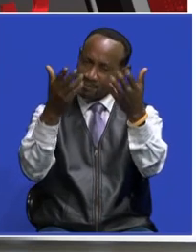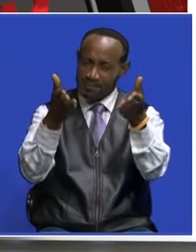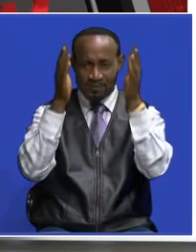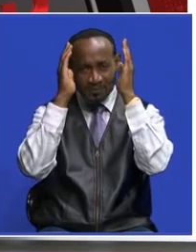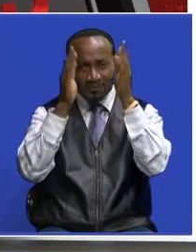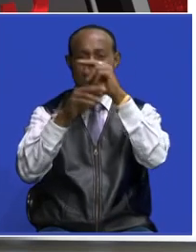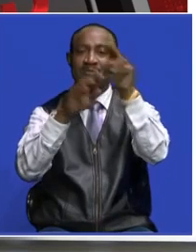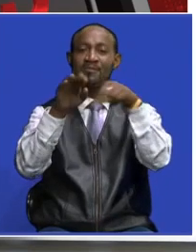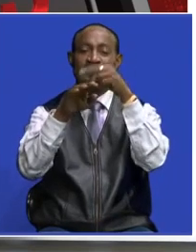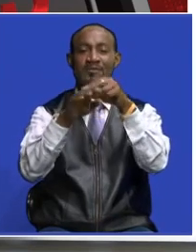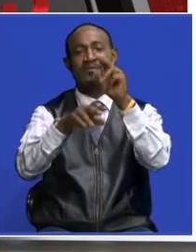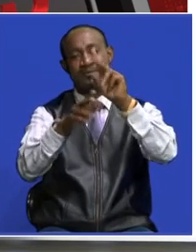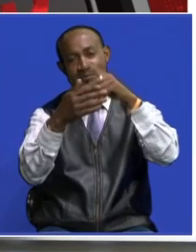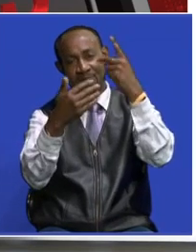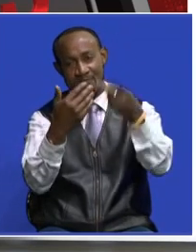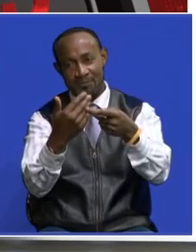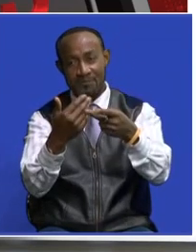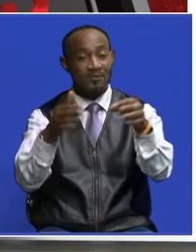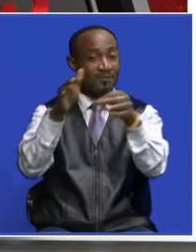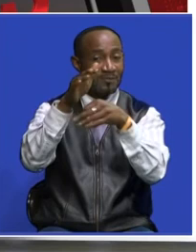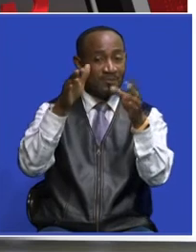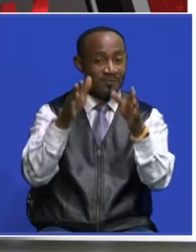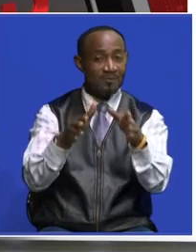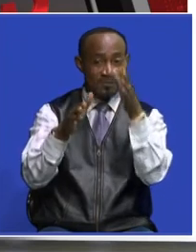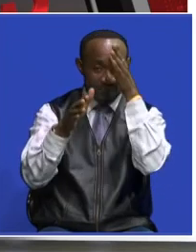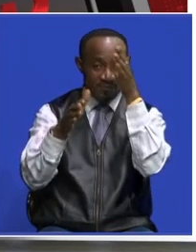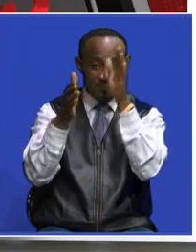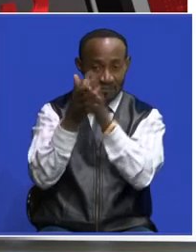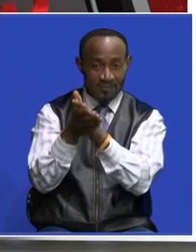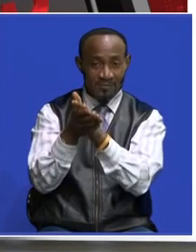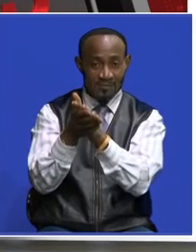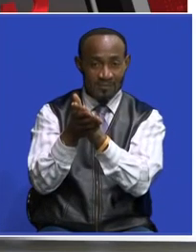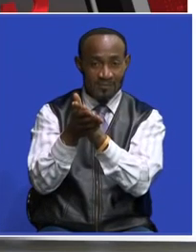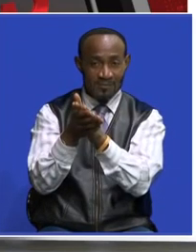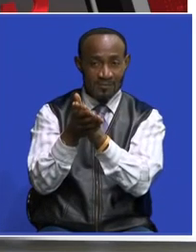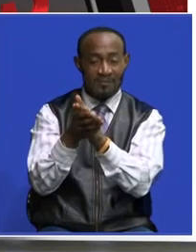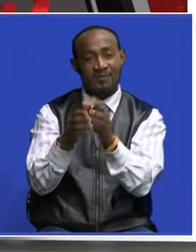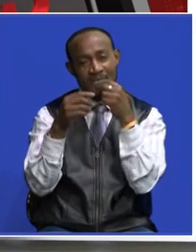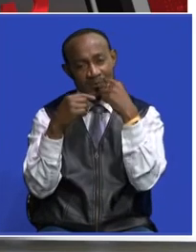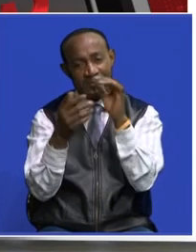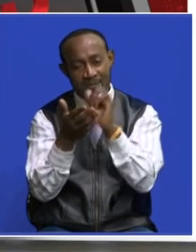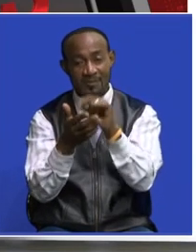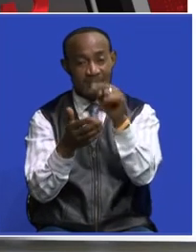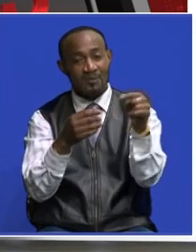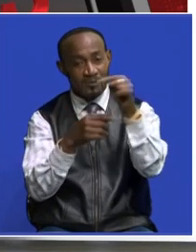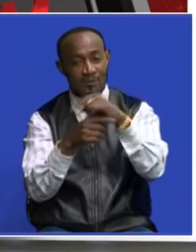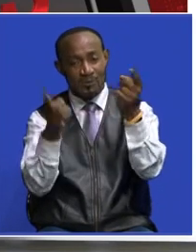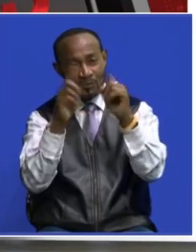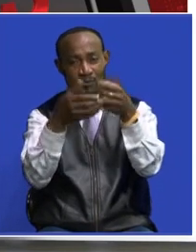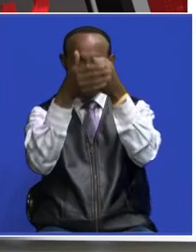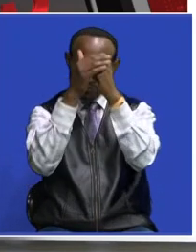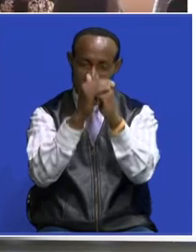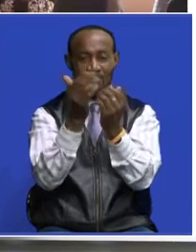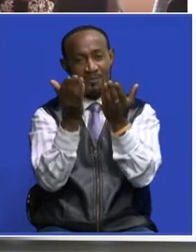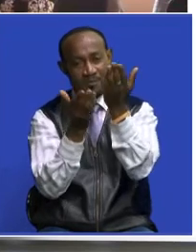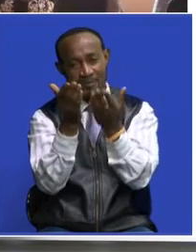on national matters. Church founder Bishop Max NALUMANGO, who is also Ms. NALUMANGO's husband, has confirmed this today during worship